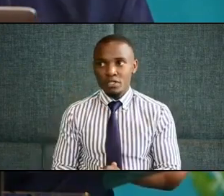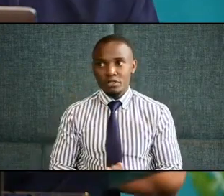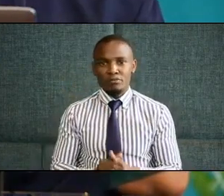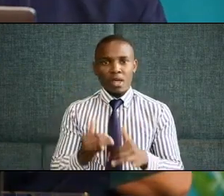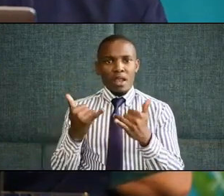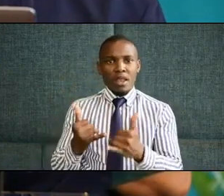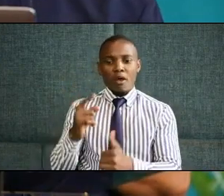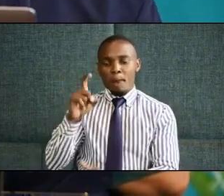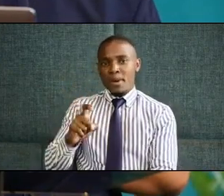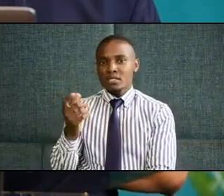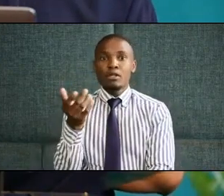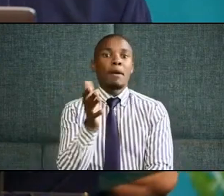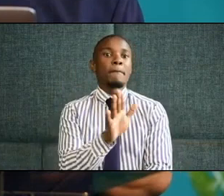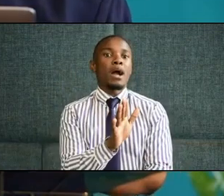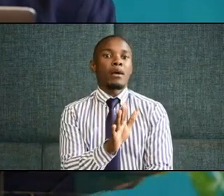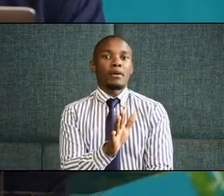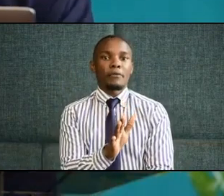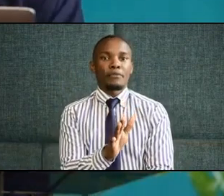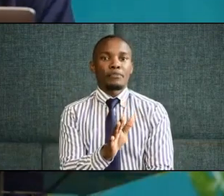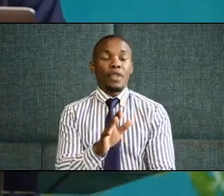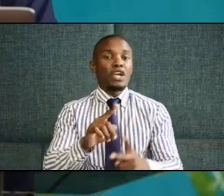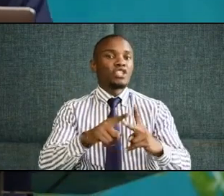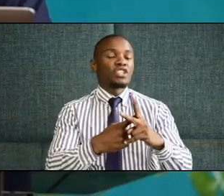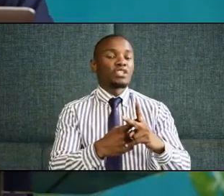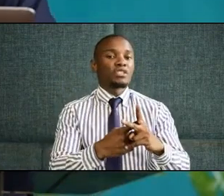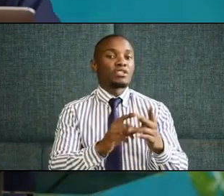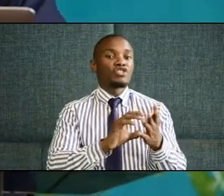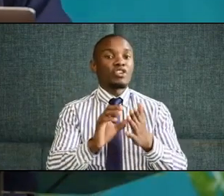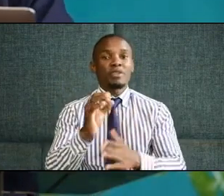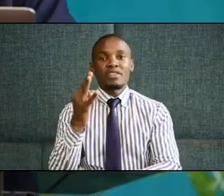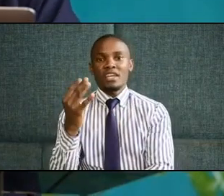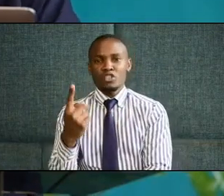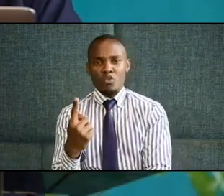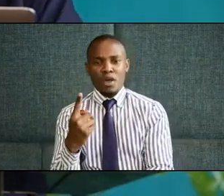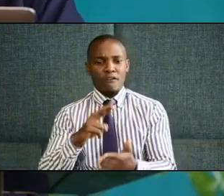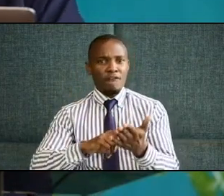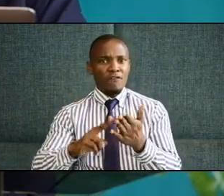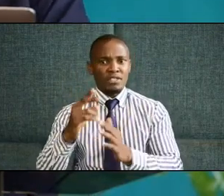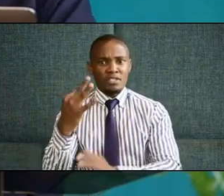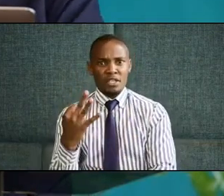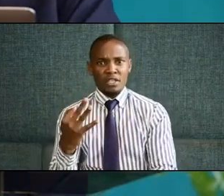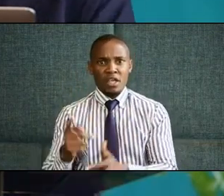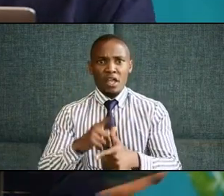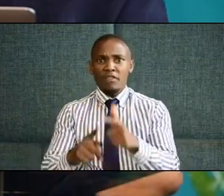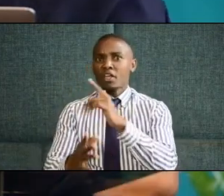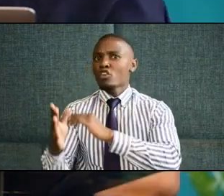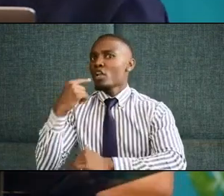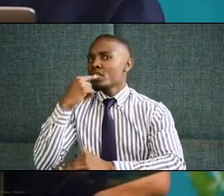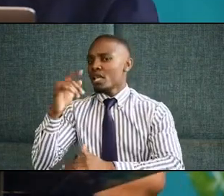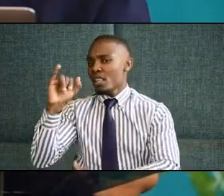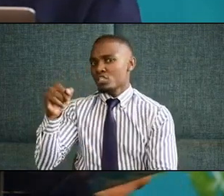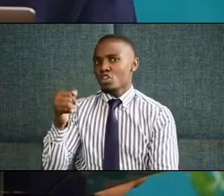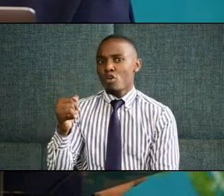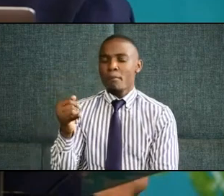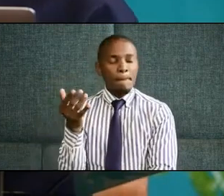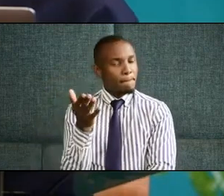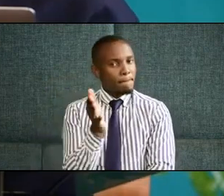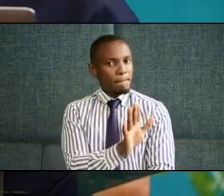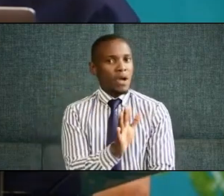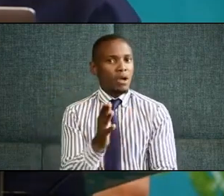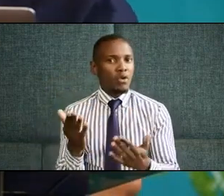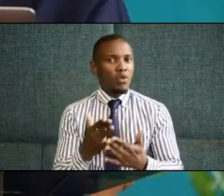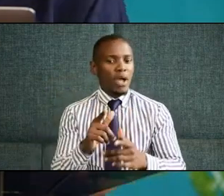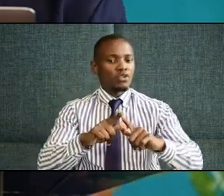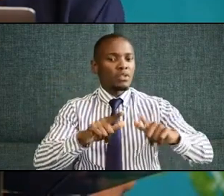now needs to return. Genesis chapter 31, verse 3. Then the Lord said to Jacob, "Return to